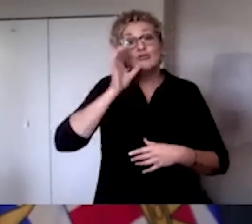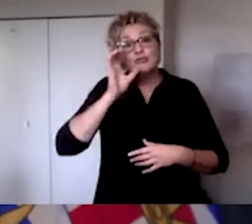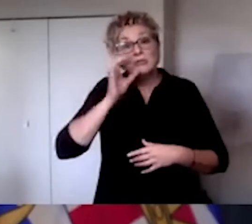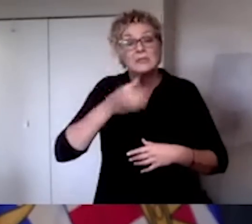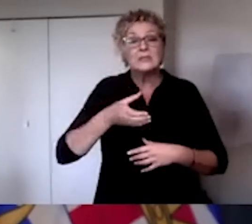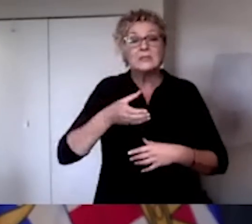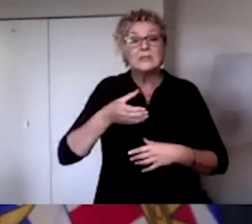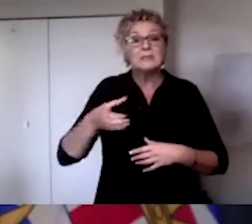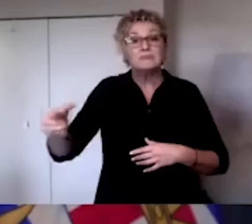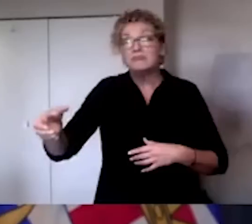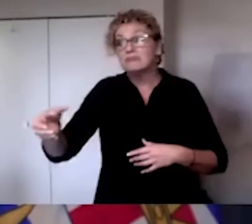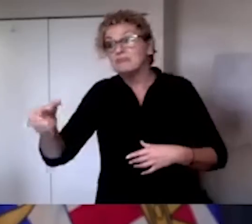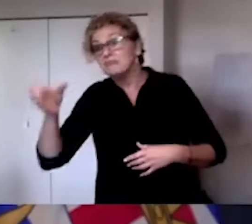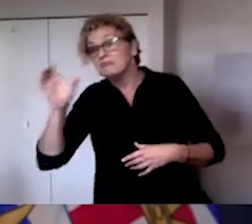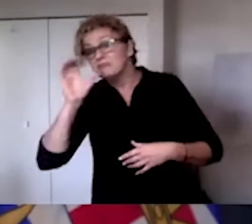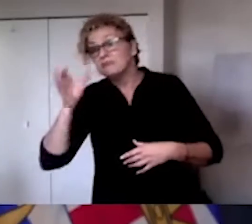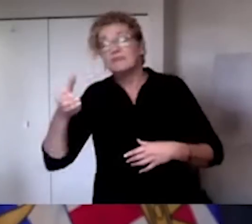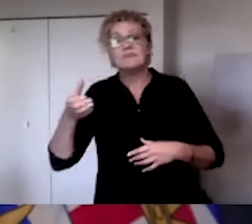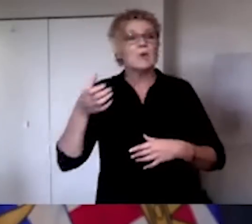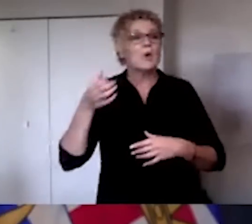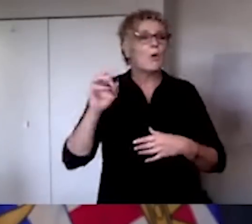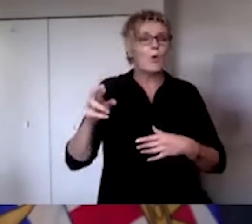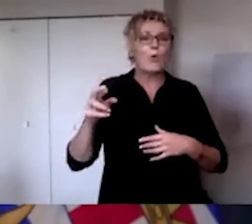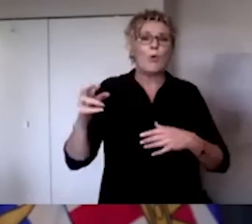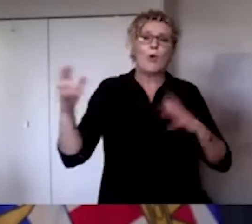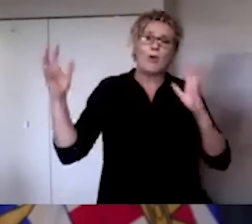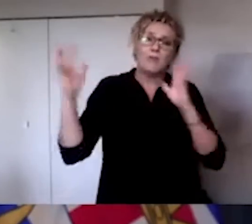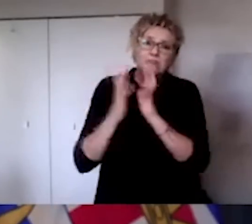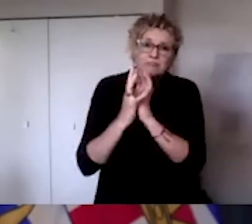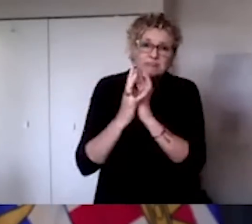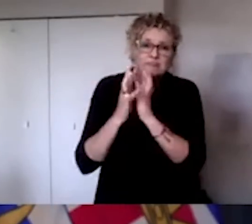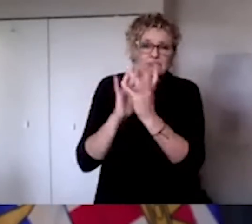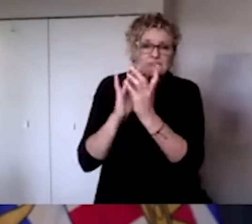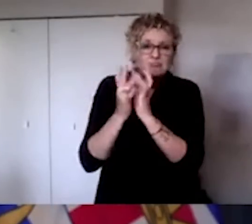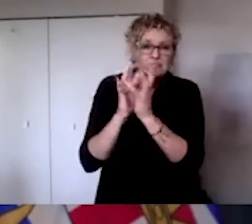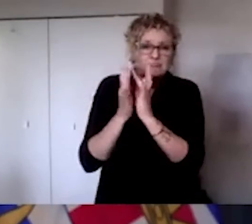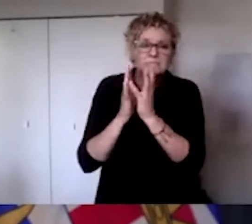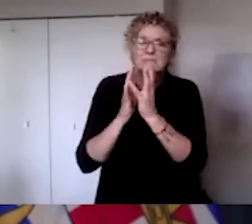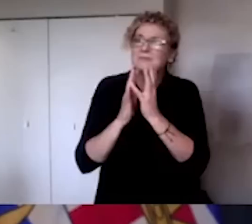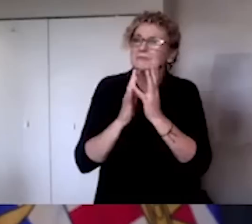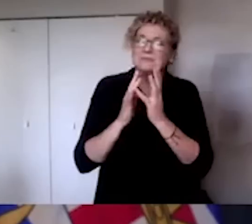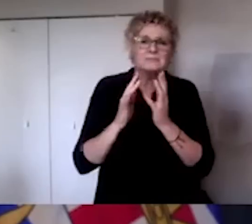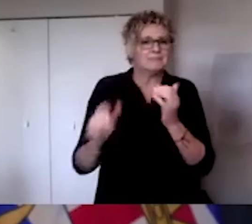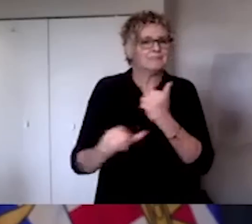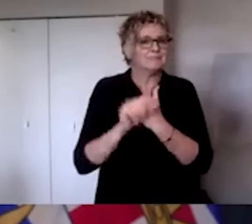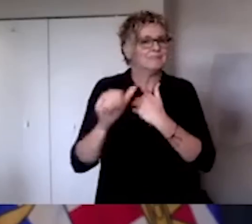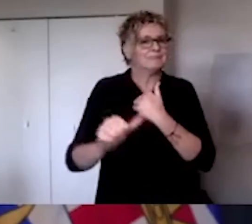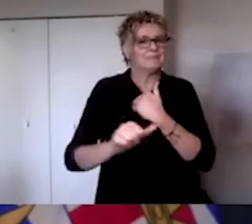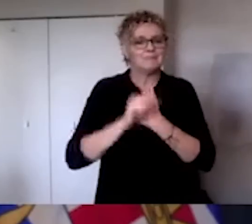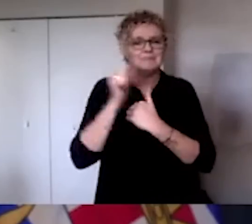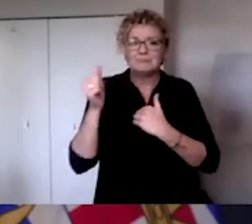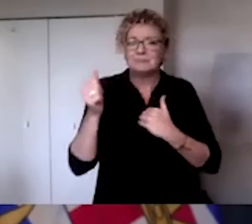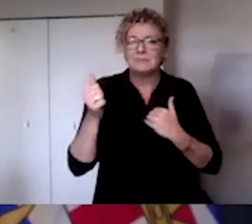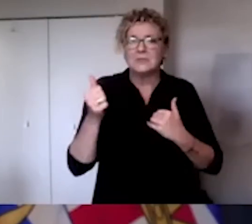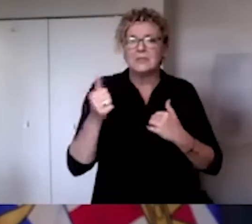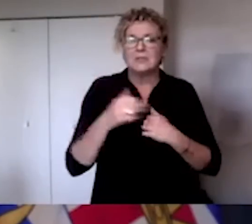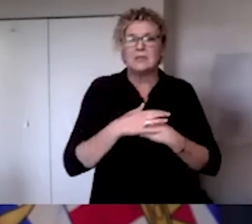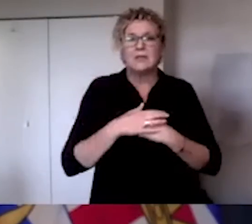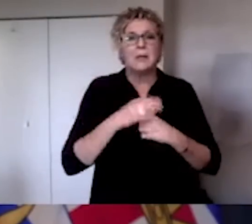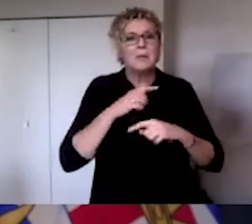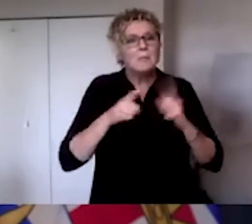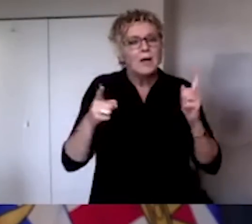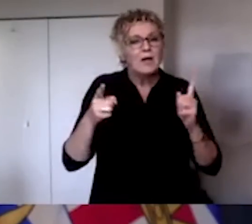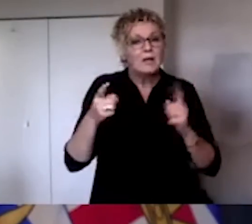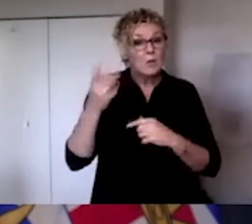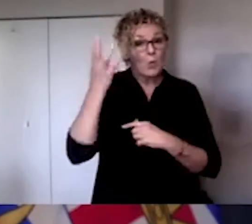have large numbers of people who are in close contact, whether it's sharing food and drinks and kissing and hugging or